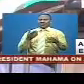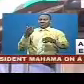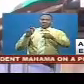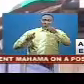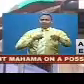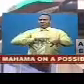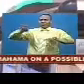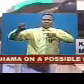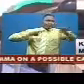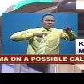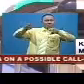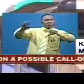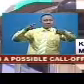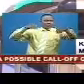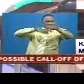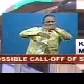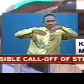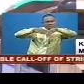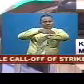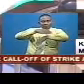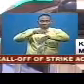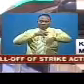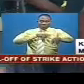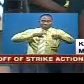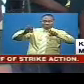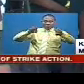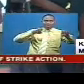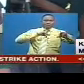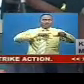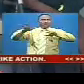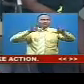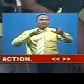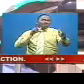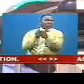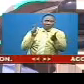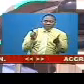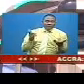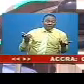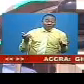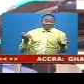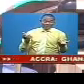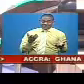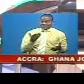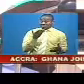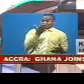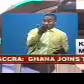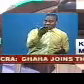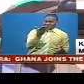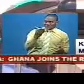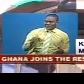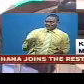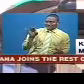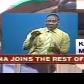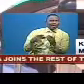is migration, and more specifically, illegal migration. You are worse off if you